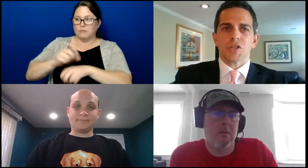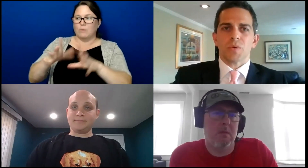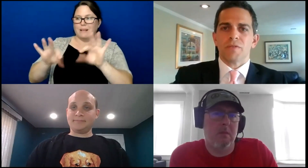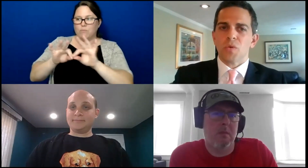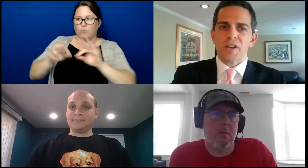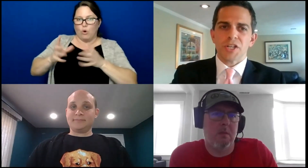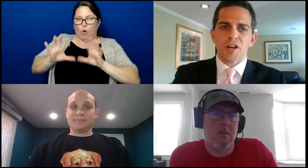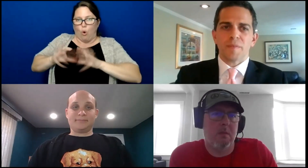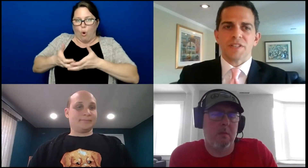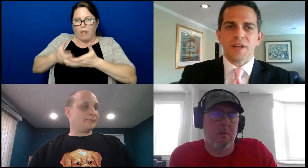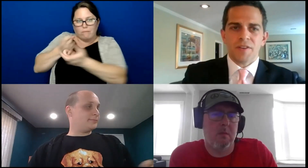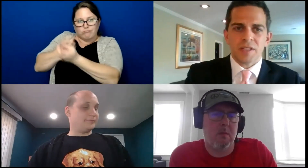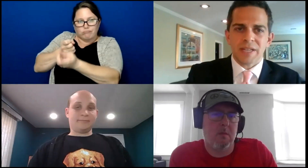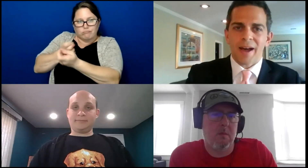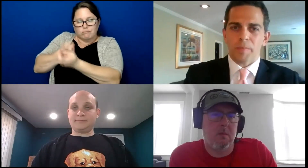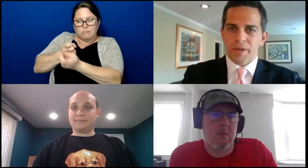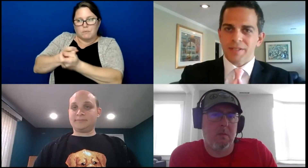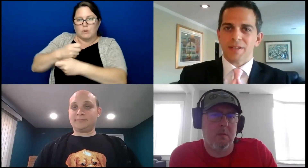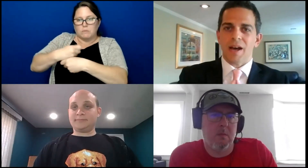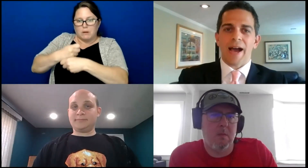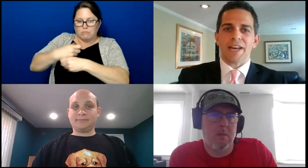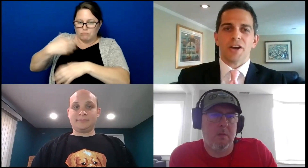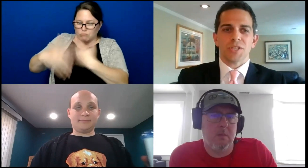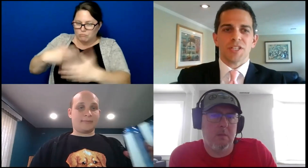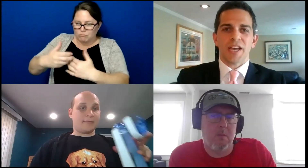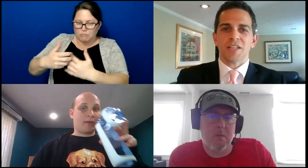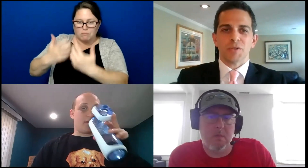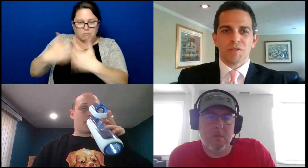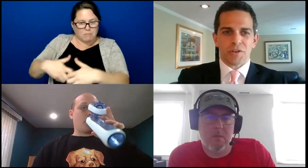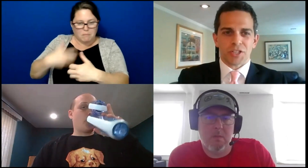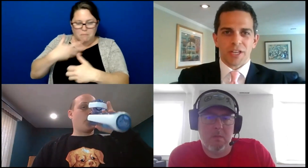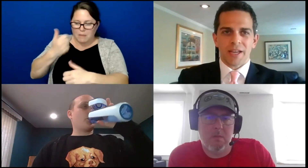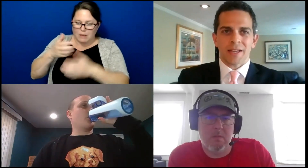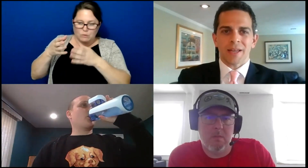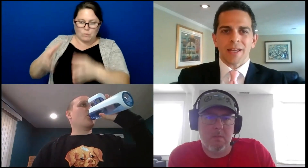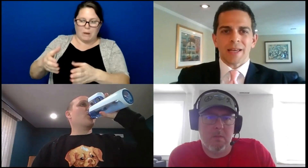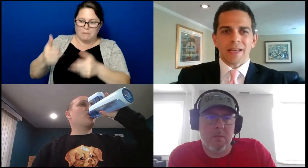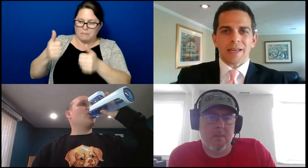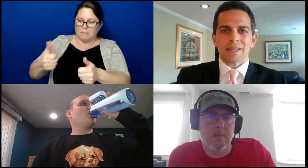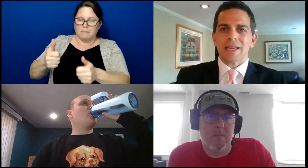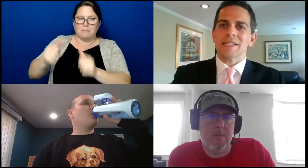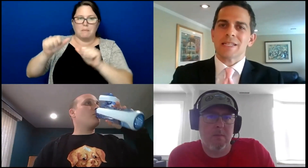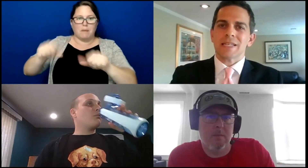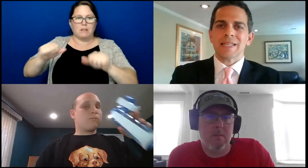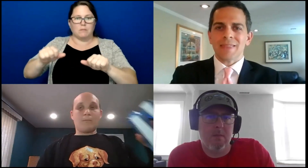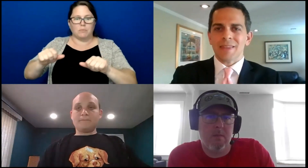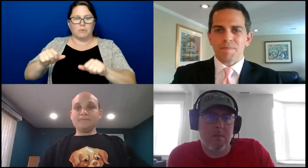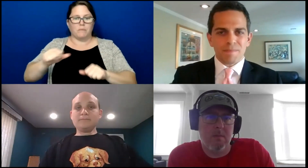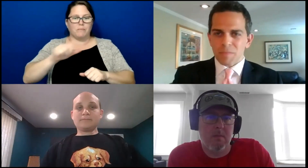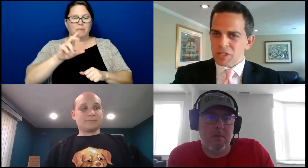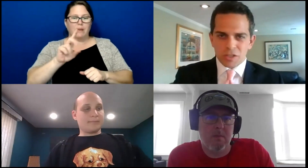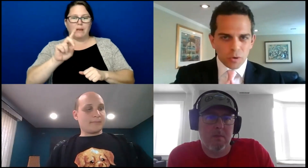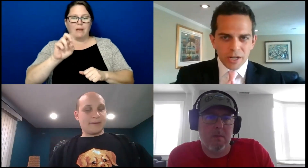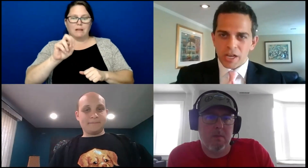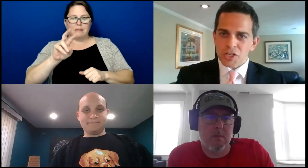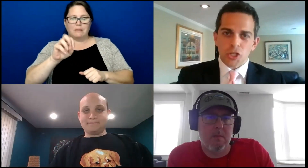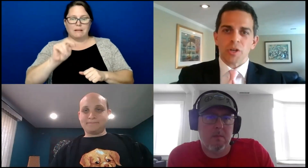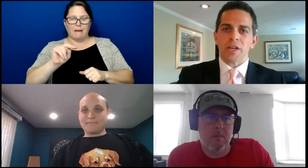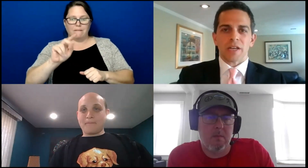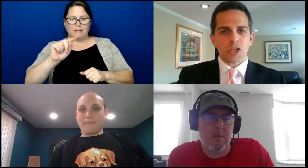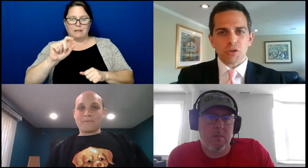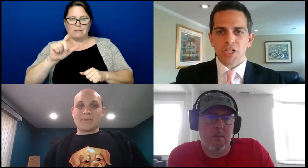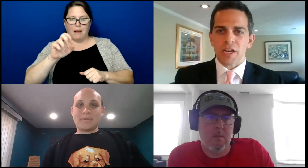very much. We have a question here from Devin Talbot, Idaho State University. He said he's